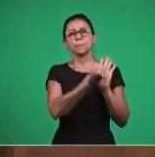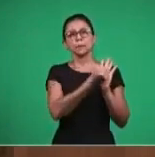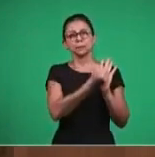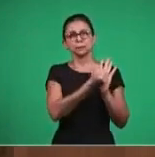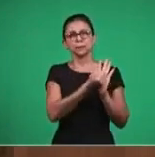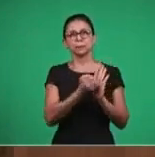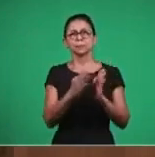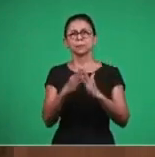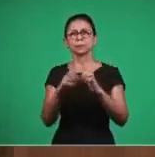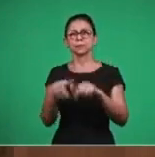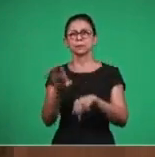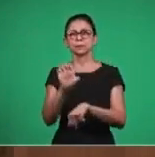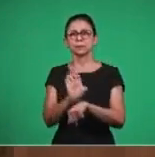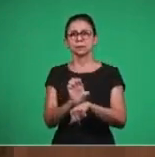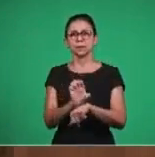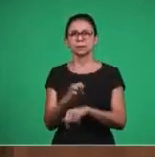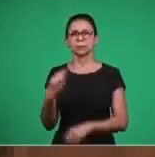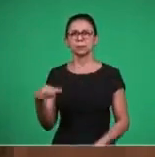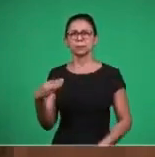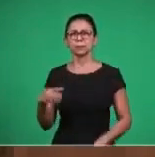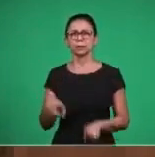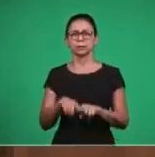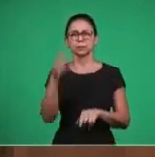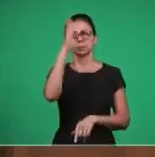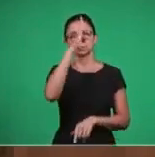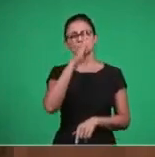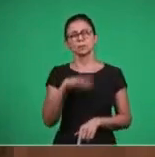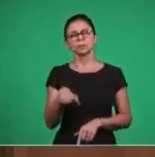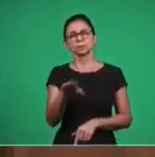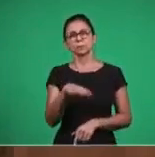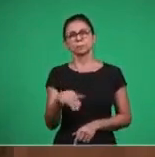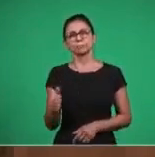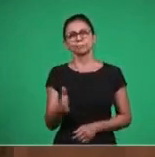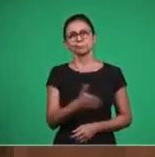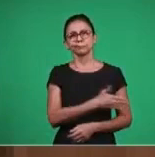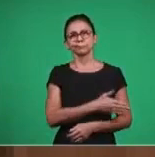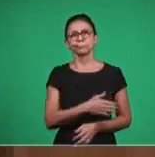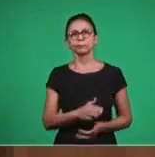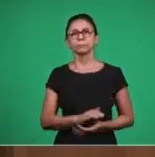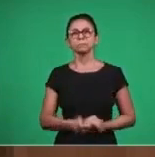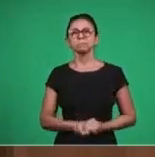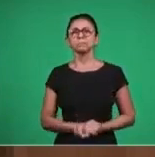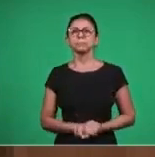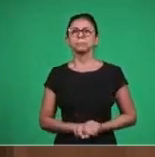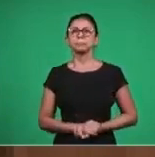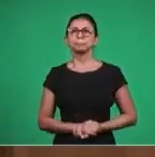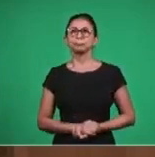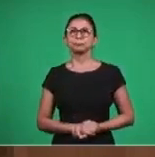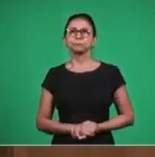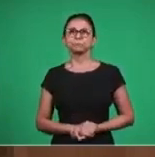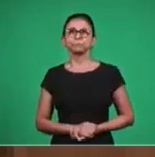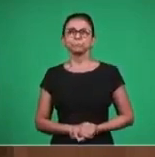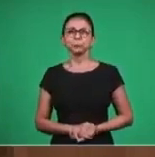church in that state. Not only that, but the entire country.